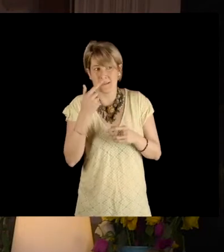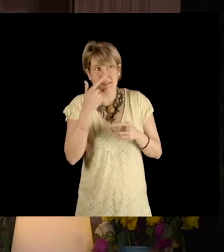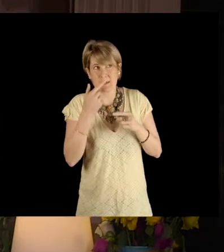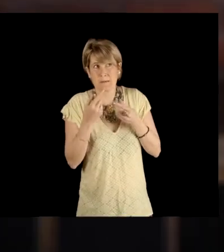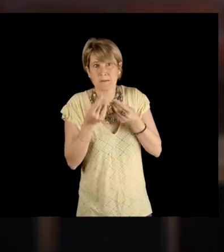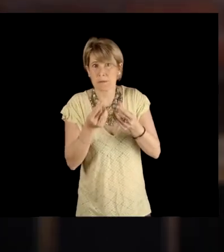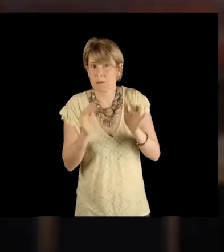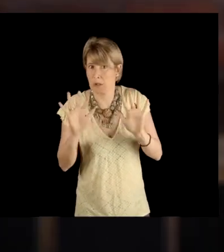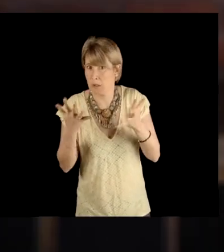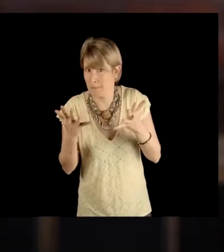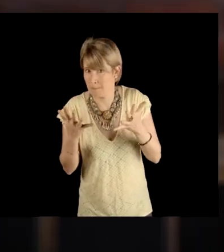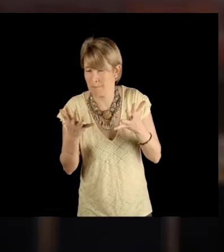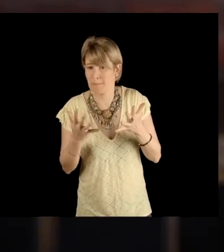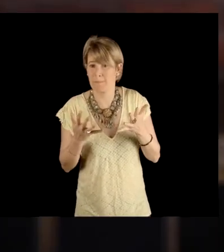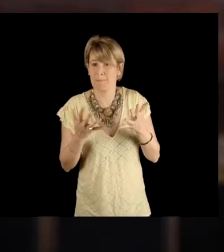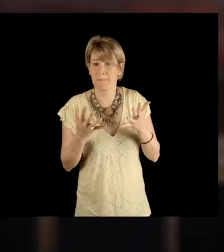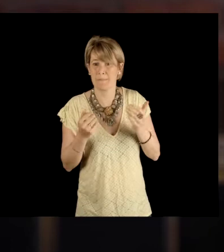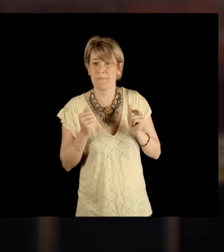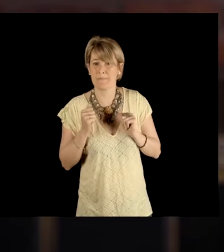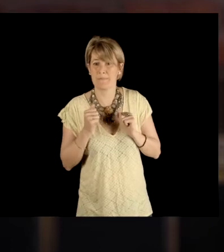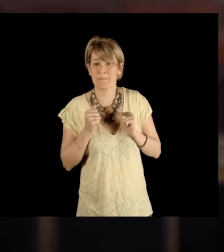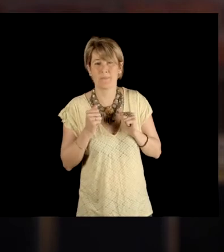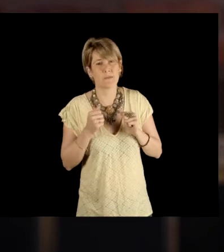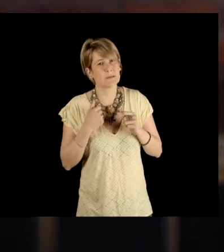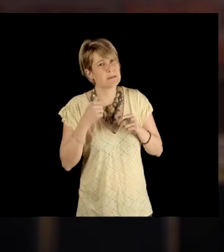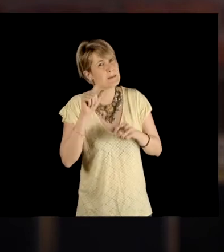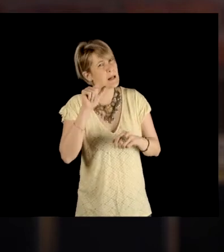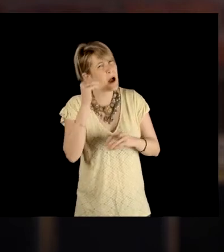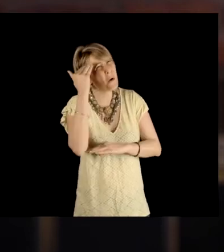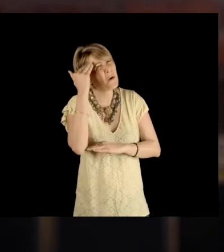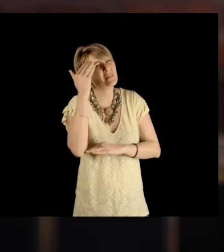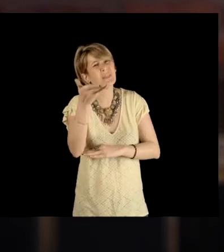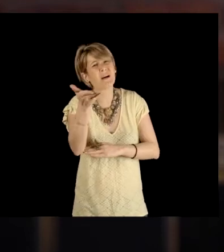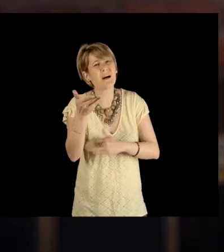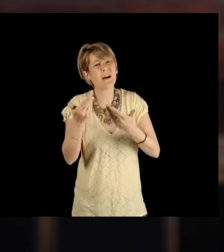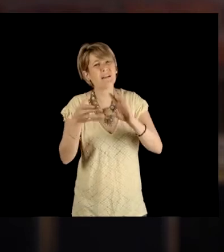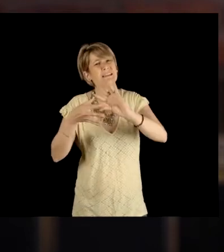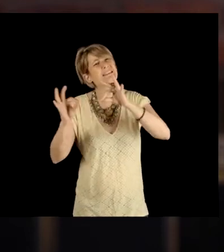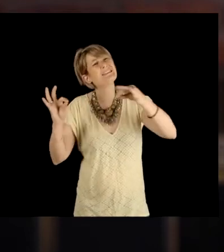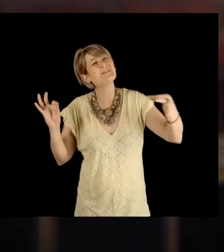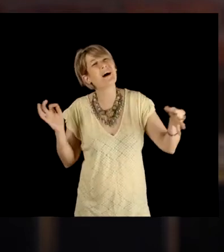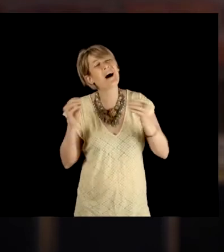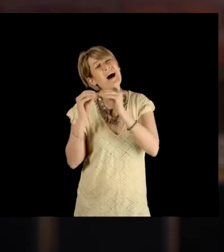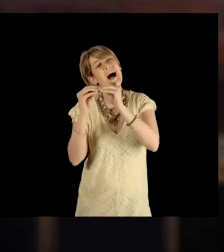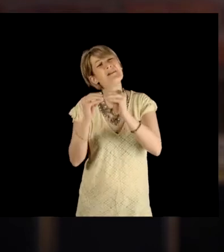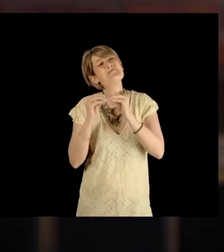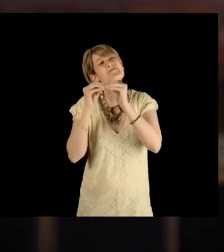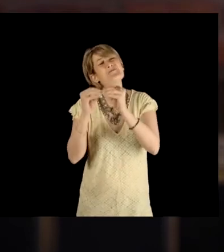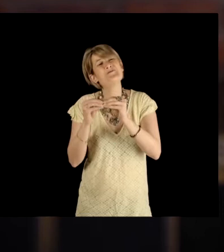Anyway, then when they see through the window how he climbed up, it was a huge